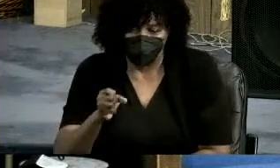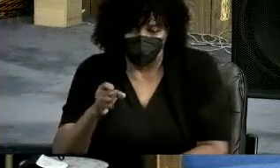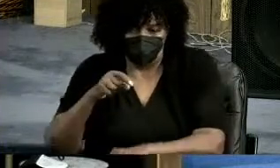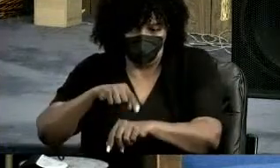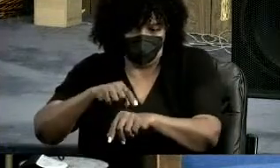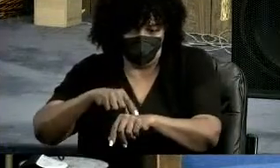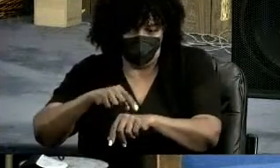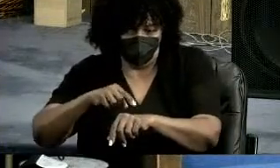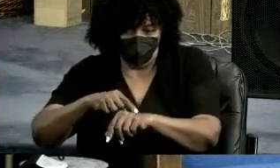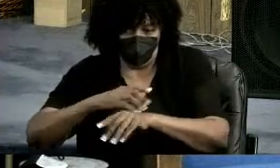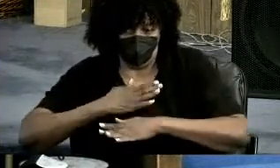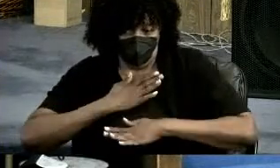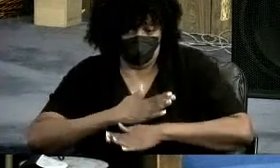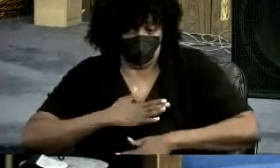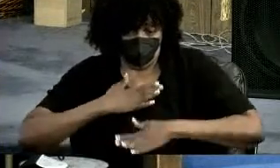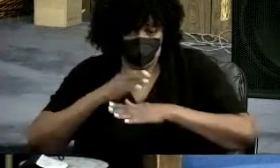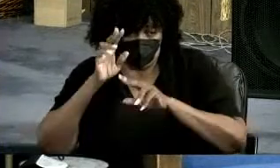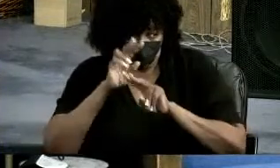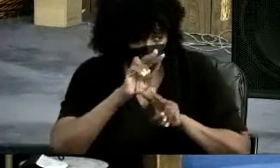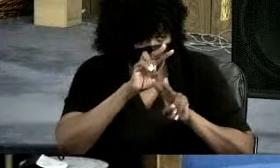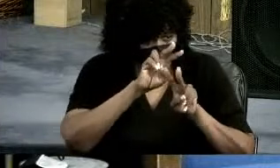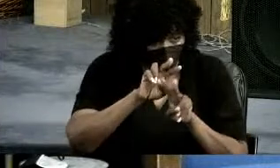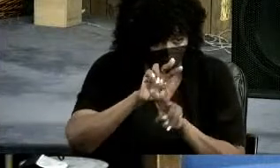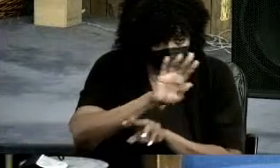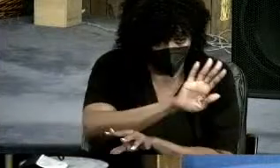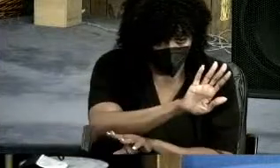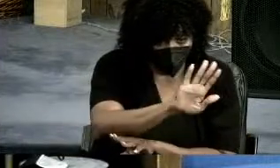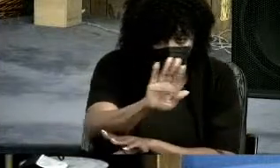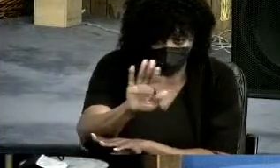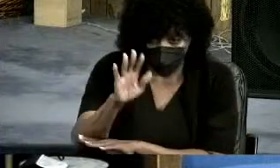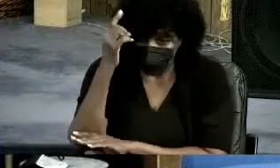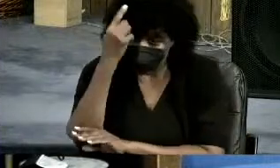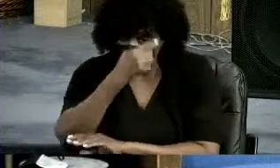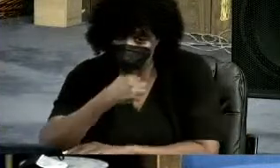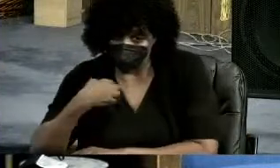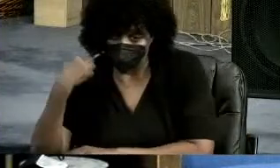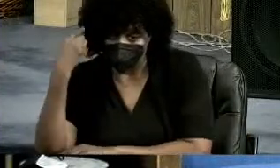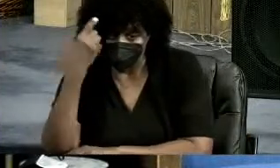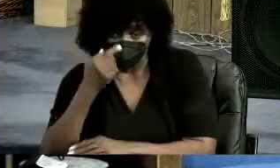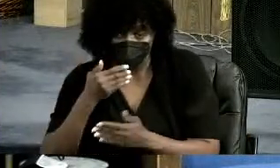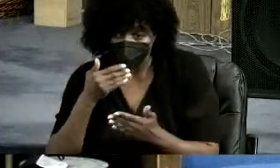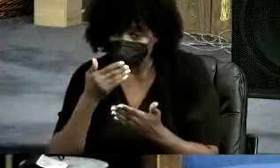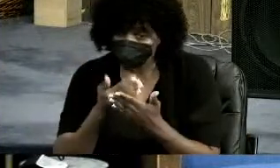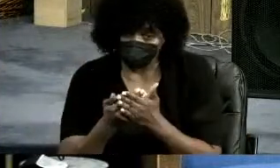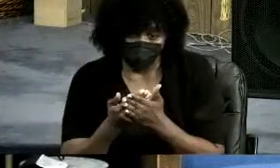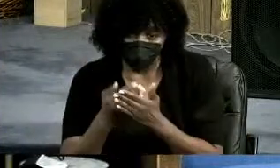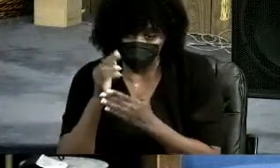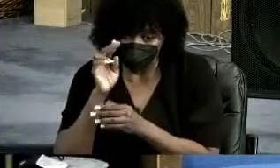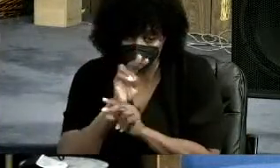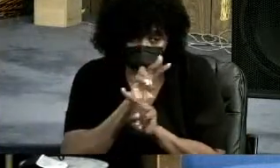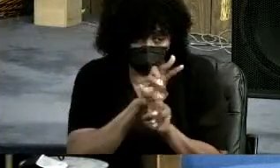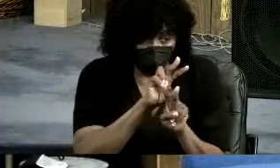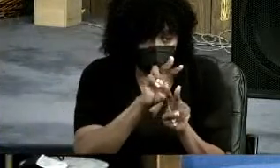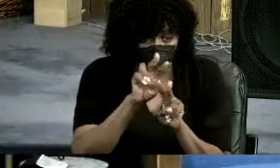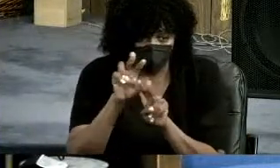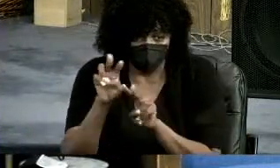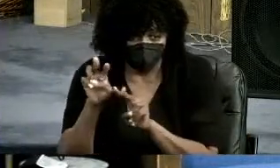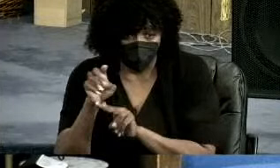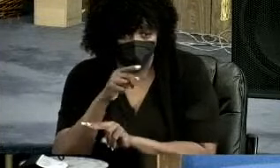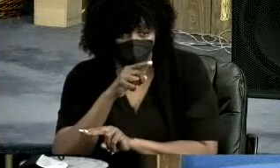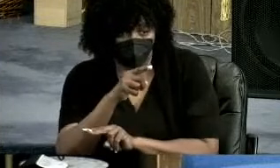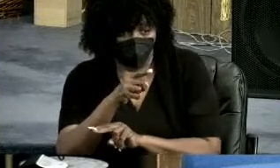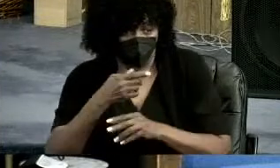So we appreciate seeing your faces. It's like homecoming. Good to see you. Amen. Amen. Got their